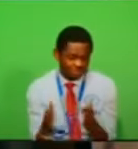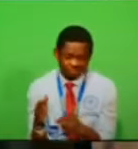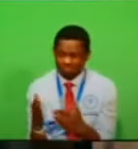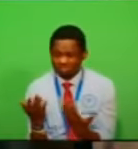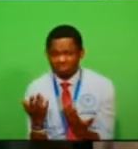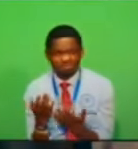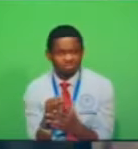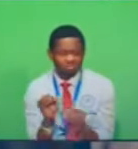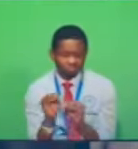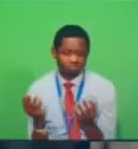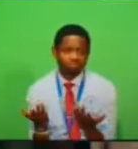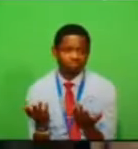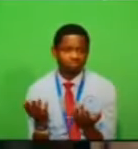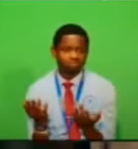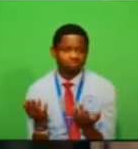viability,